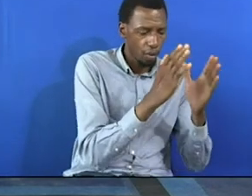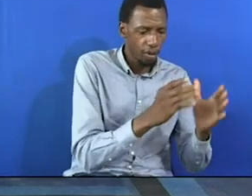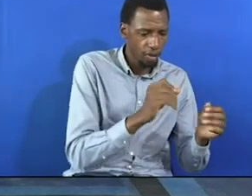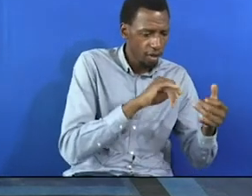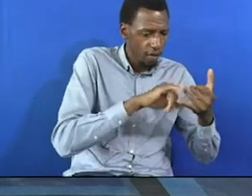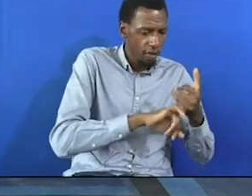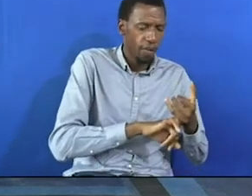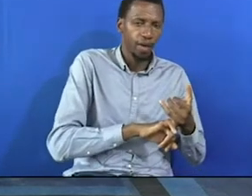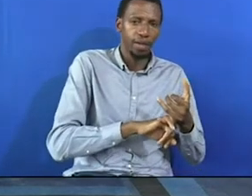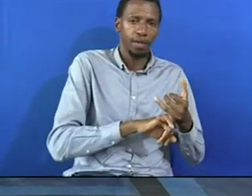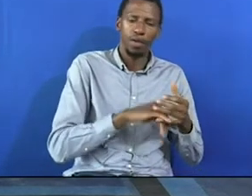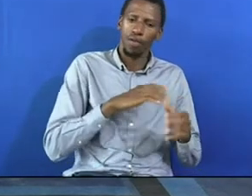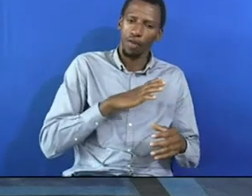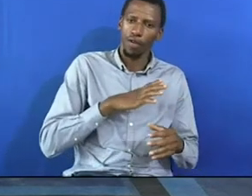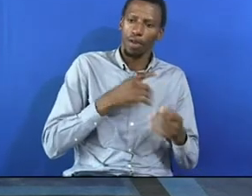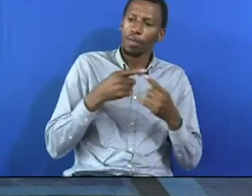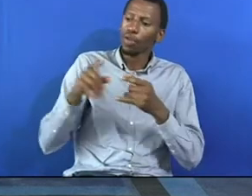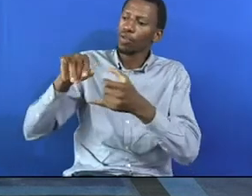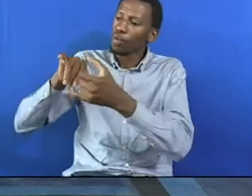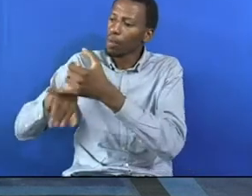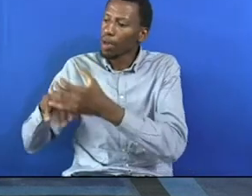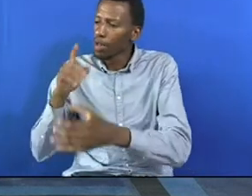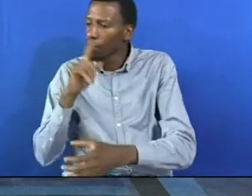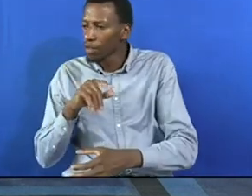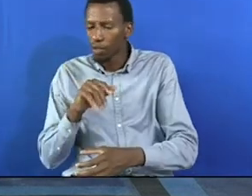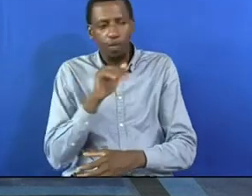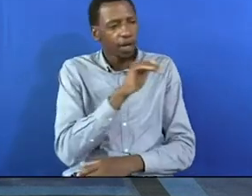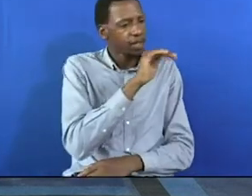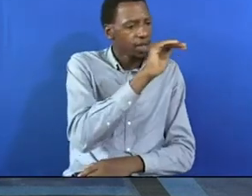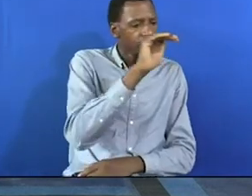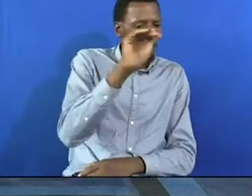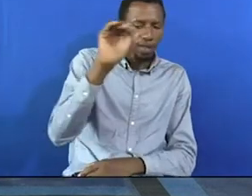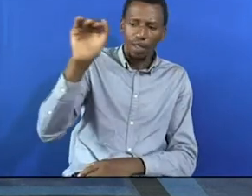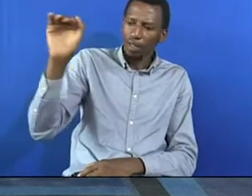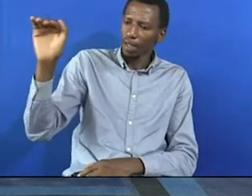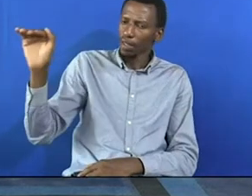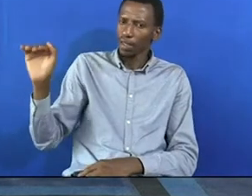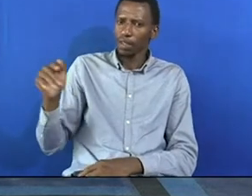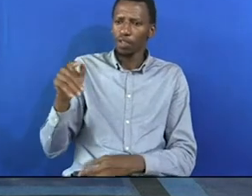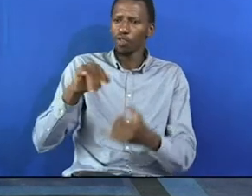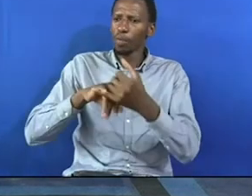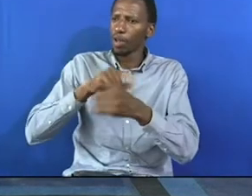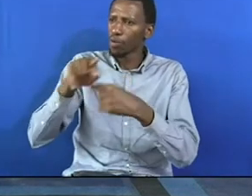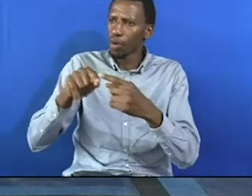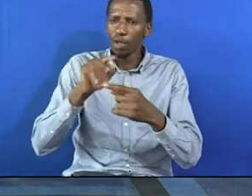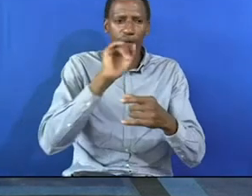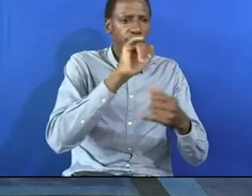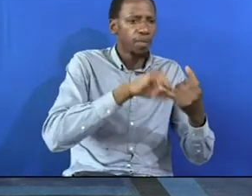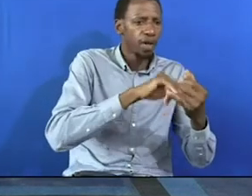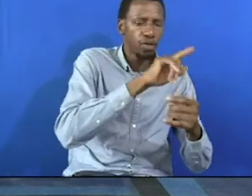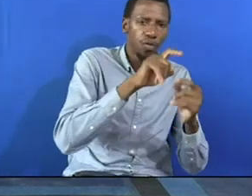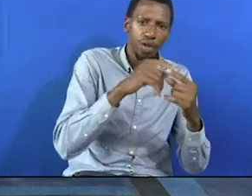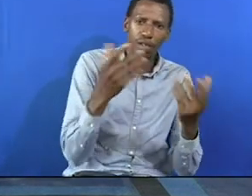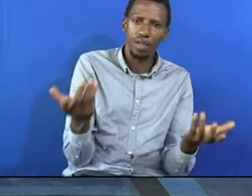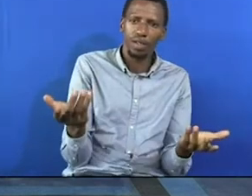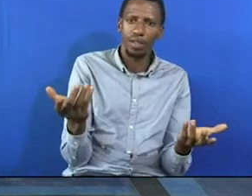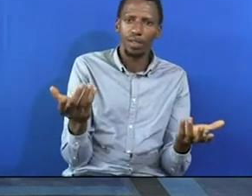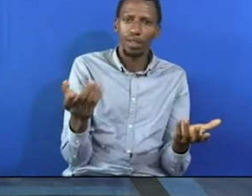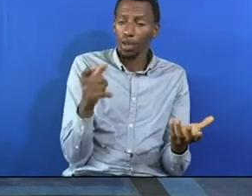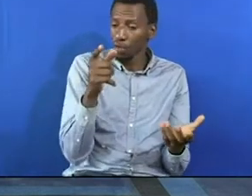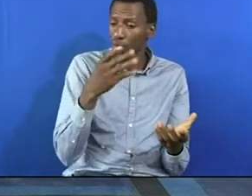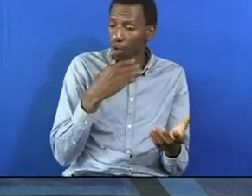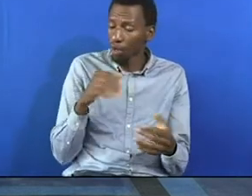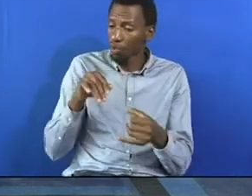But you are married and you are going around saying, when will you marry? When will you marry? Are you polygamous? No, I'm just asking, are you